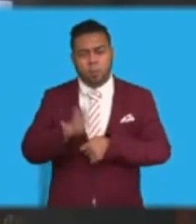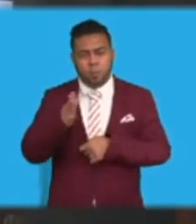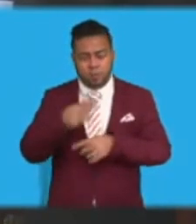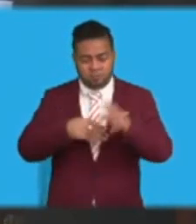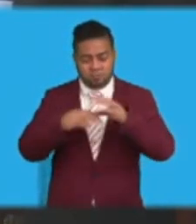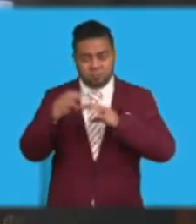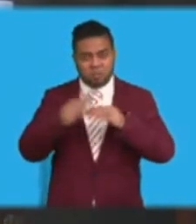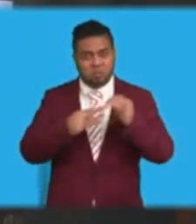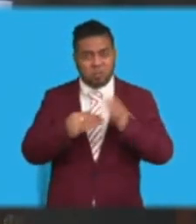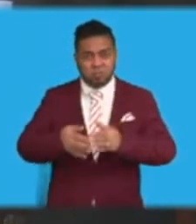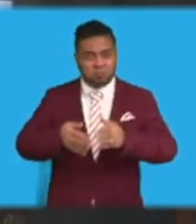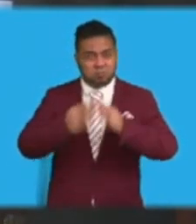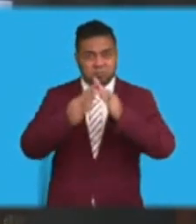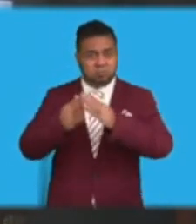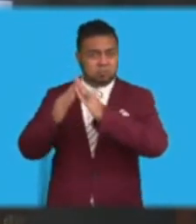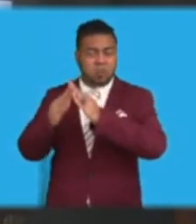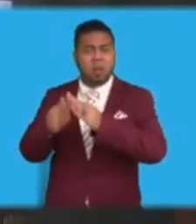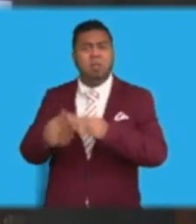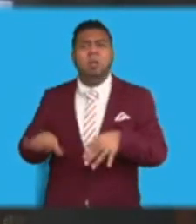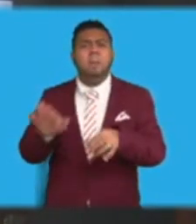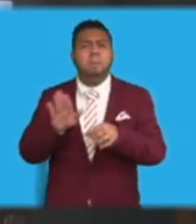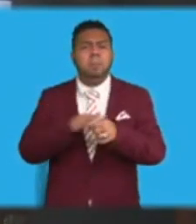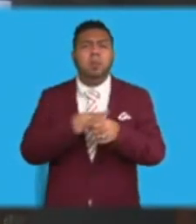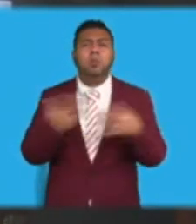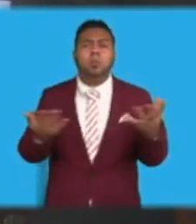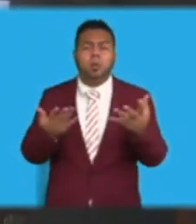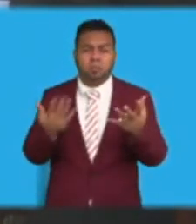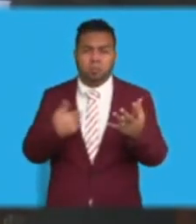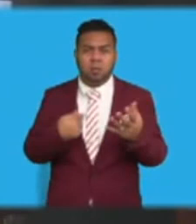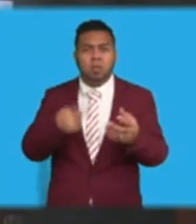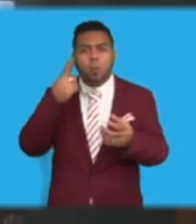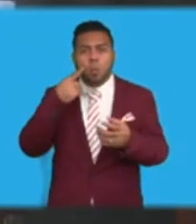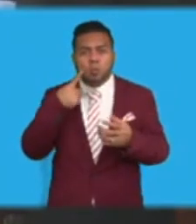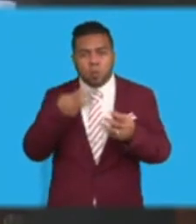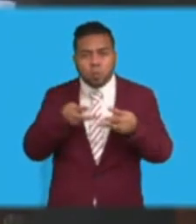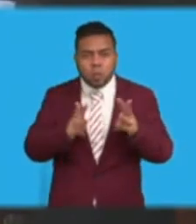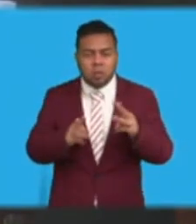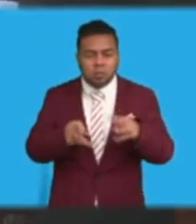constructions were made on waterways which are not able to handle the flow of water.